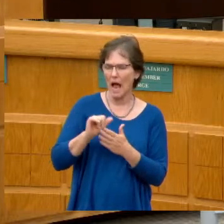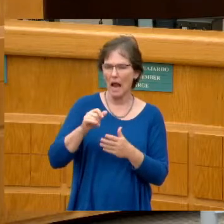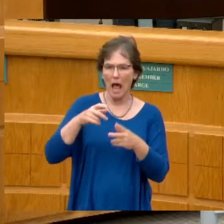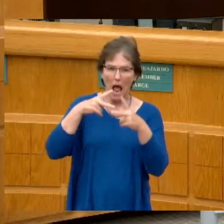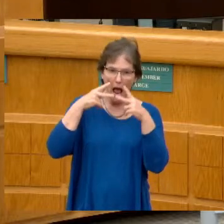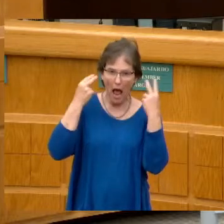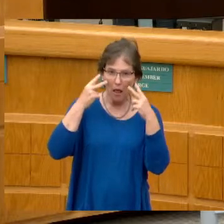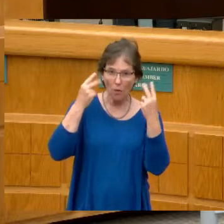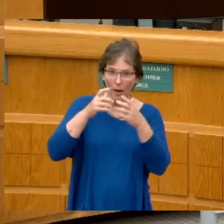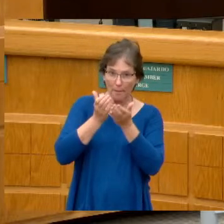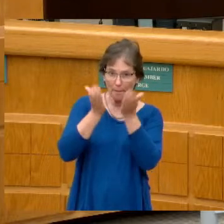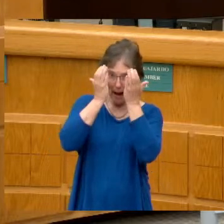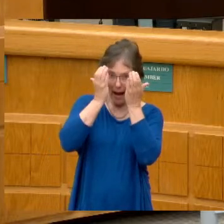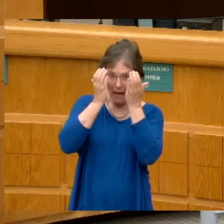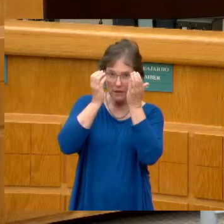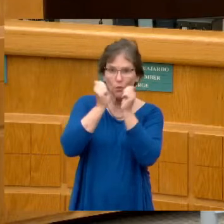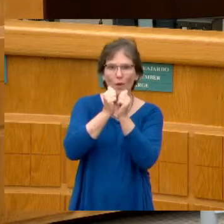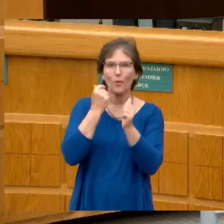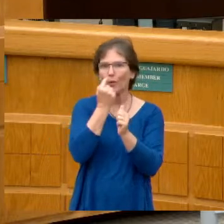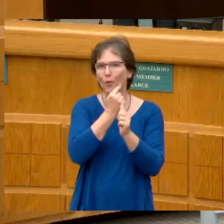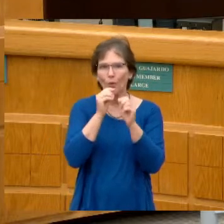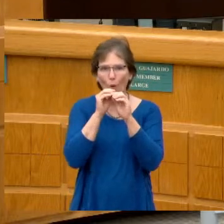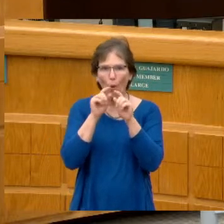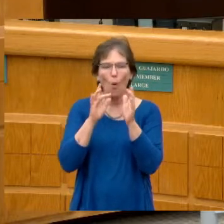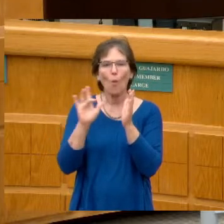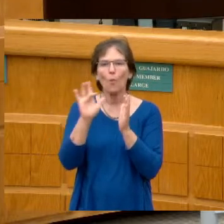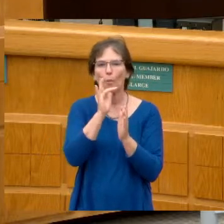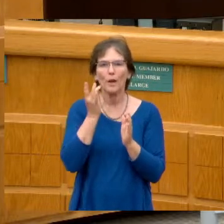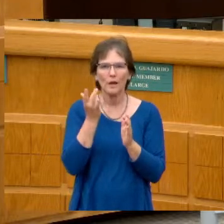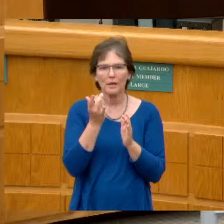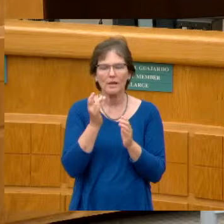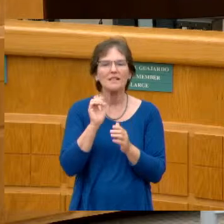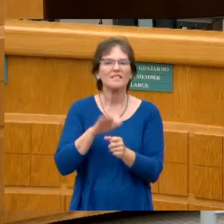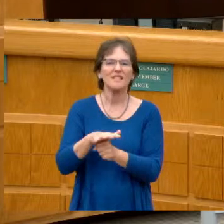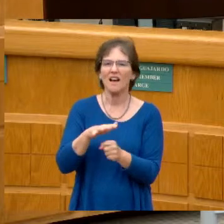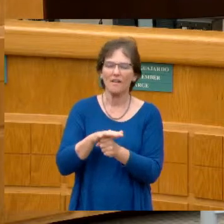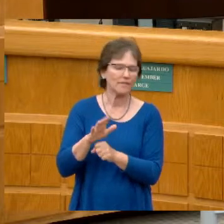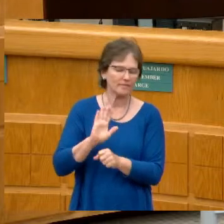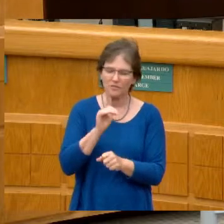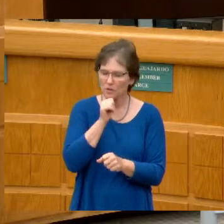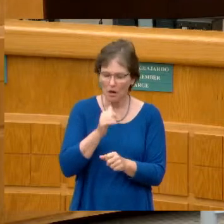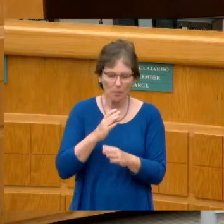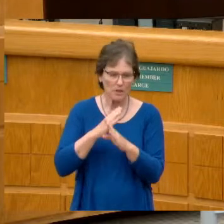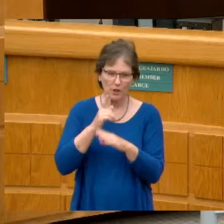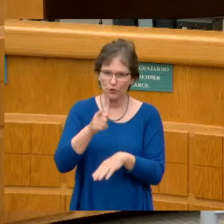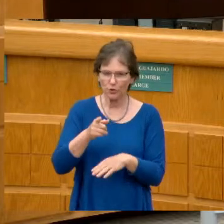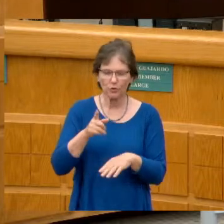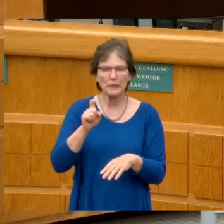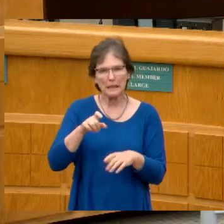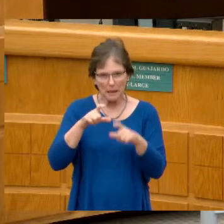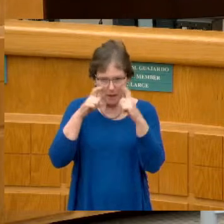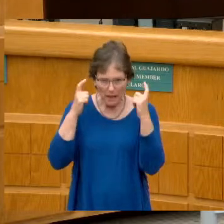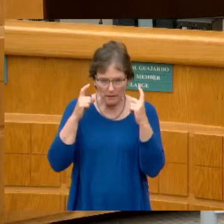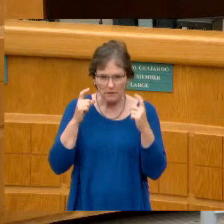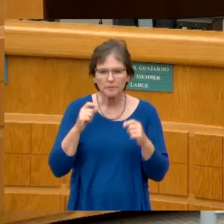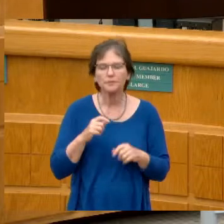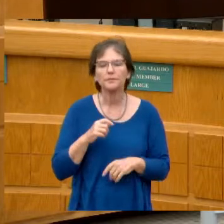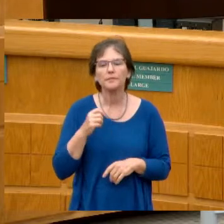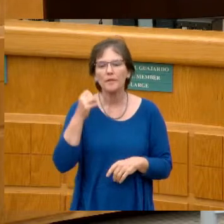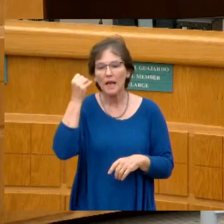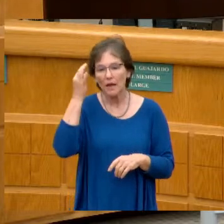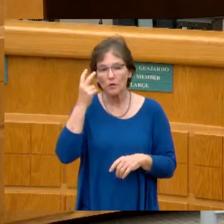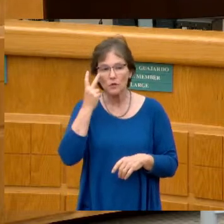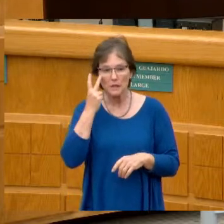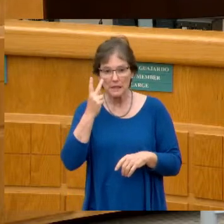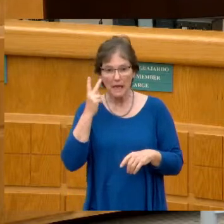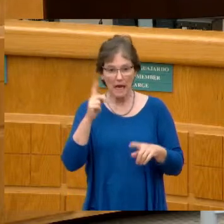our numbers low. Evaluate your risks before you go out. Wear the appropriate mask under your